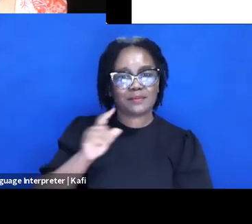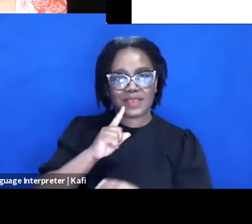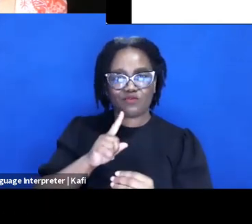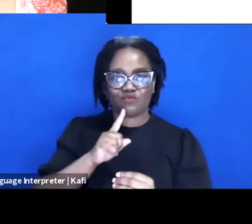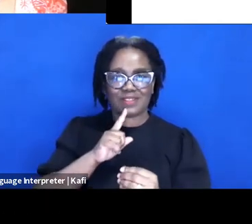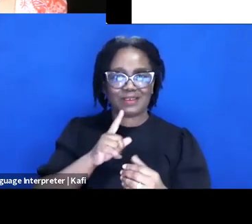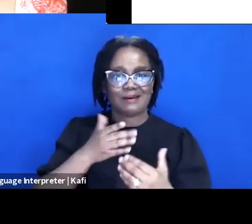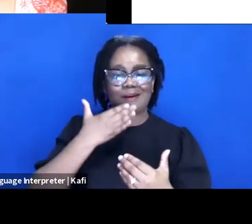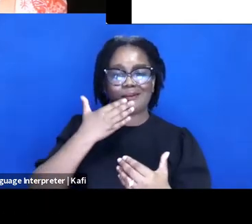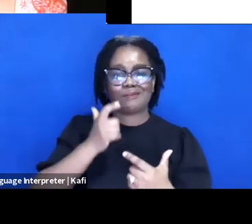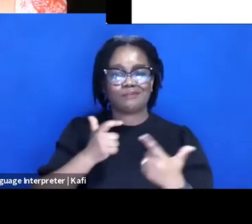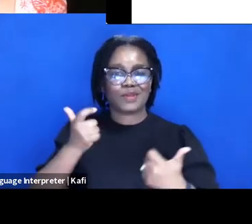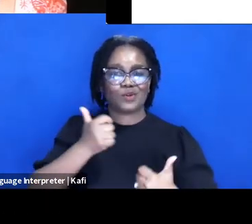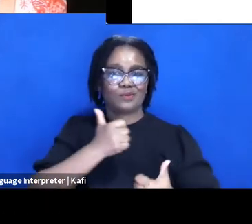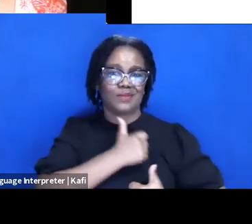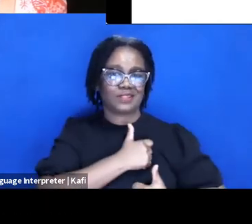II.